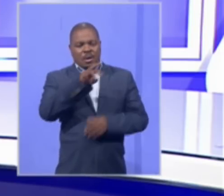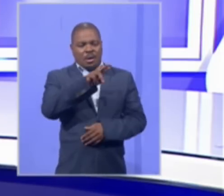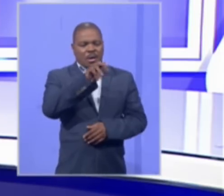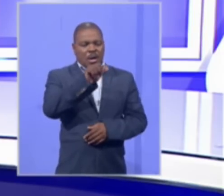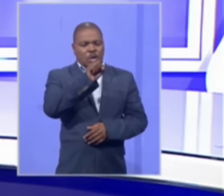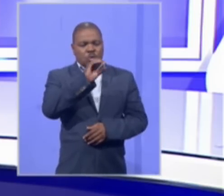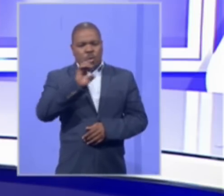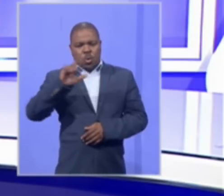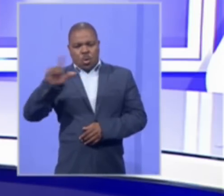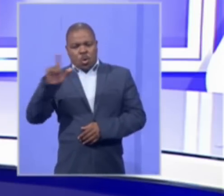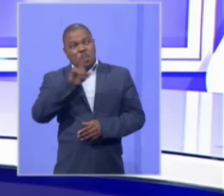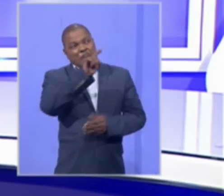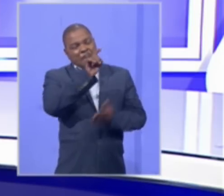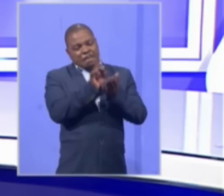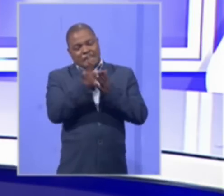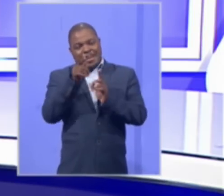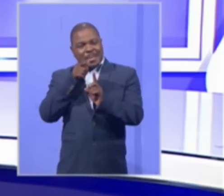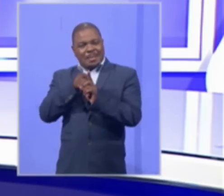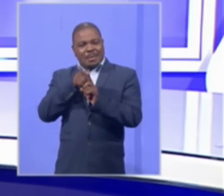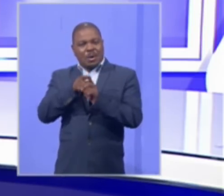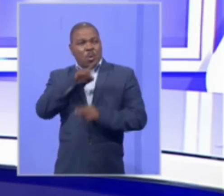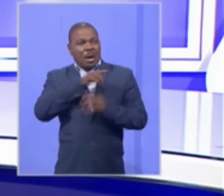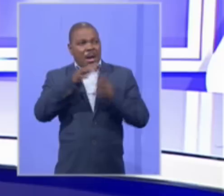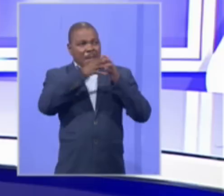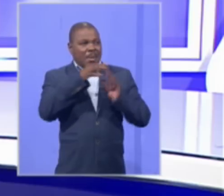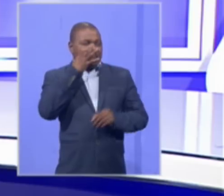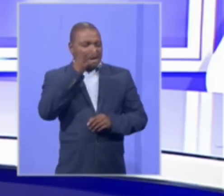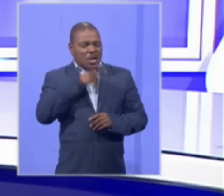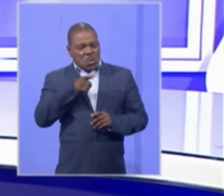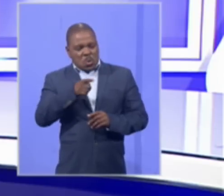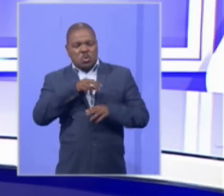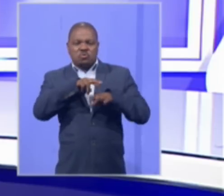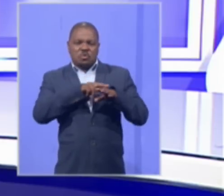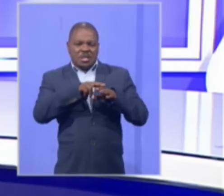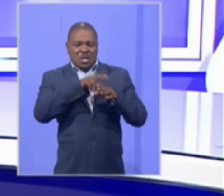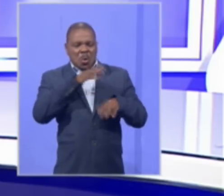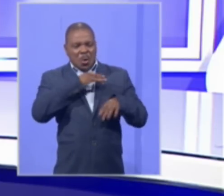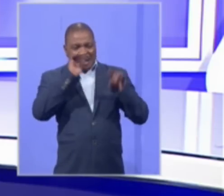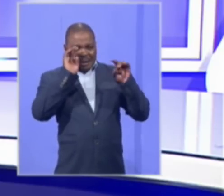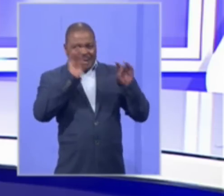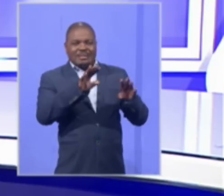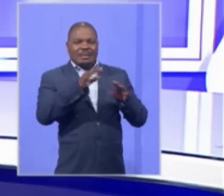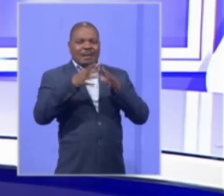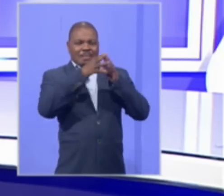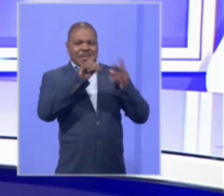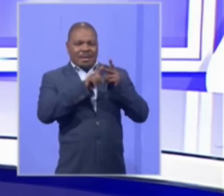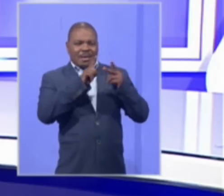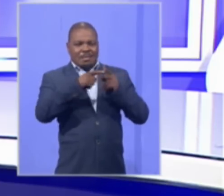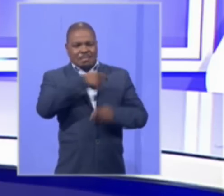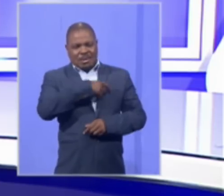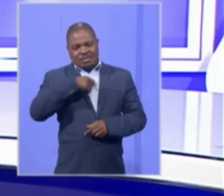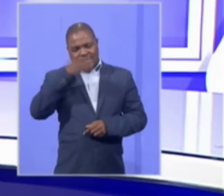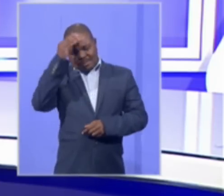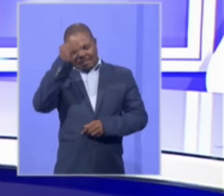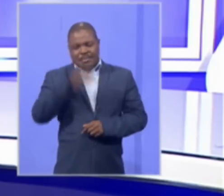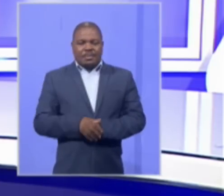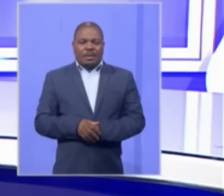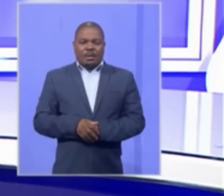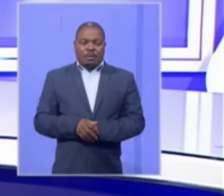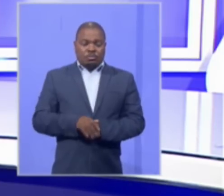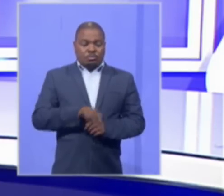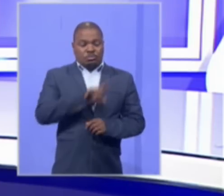gore Amerika e tsebagatše gore o hlohleletša semorafe o hloile Amerika le mopresidente Donald Trump. Zille o